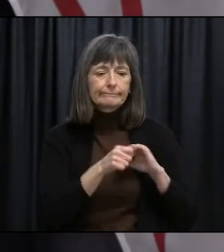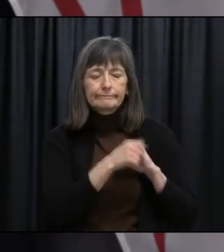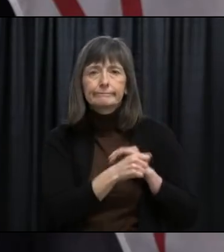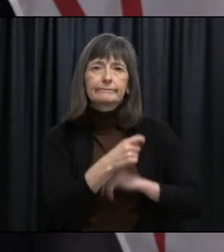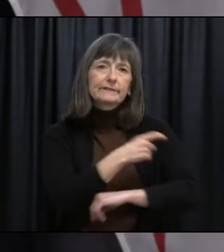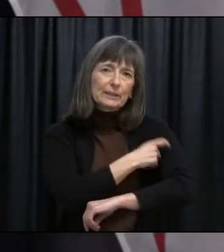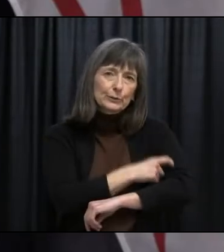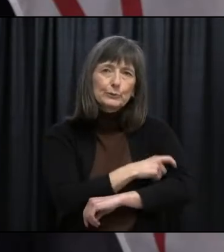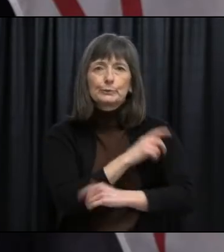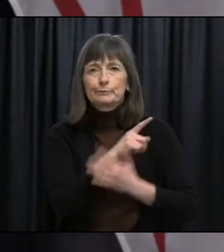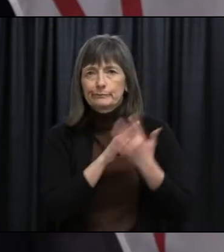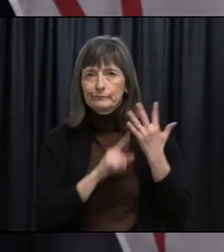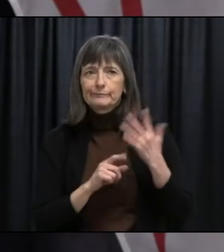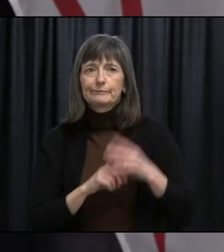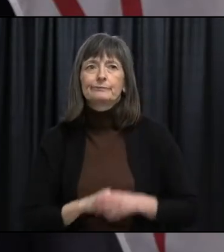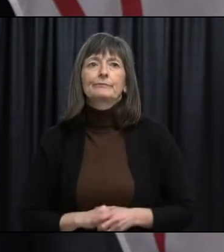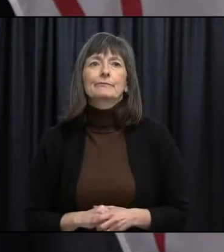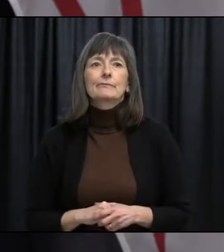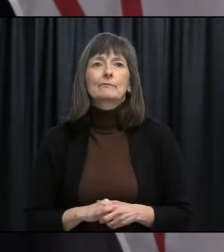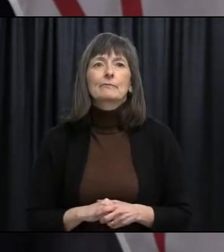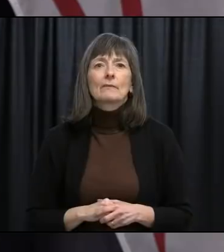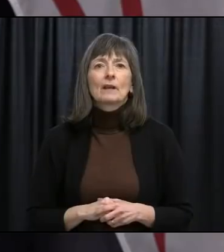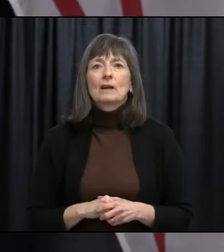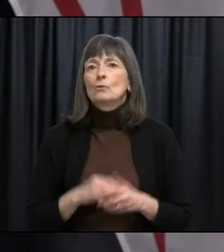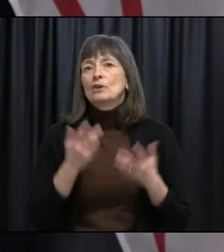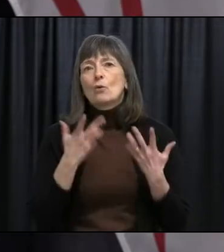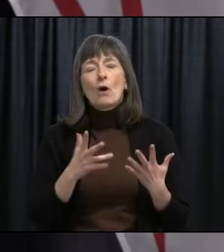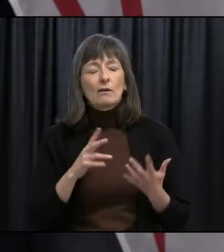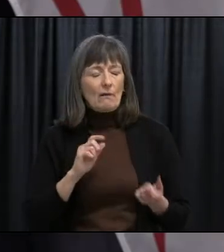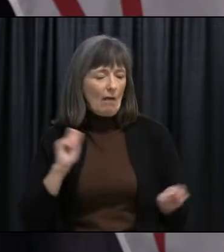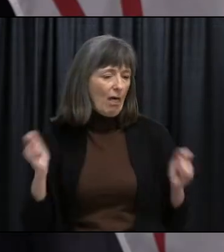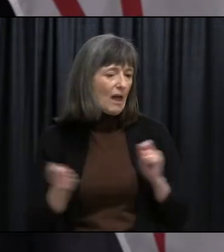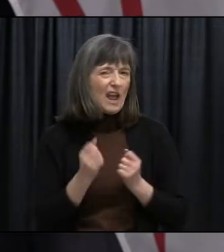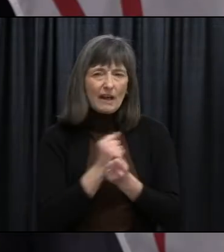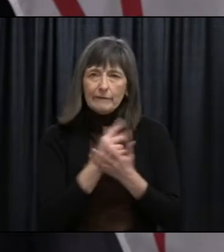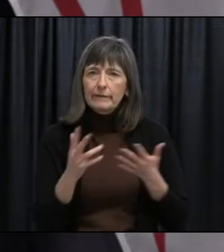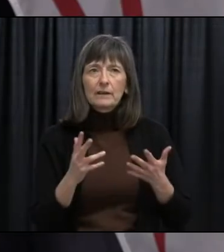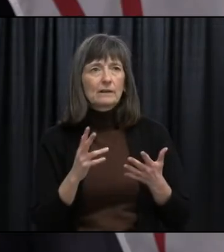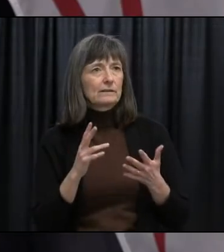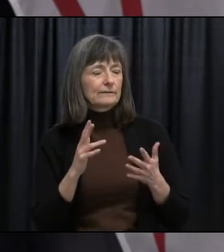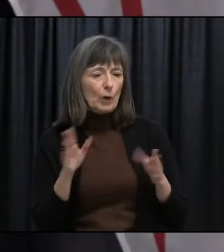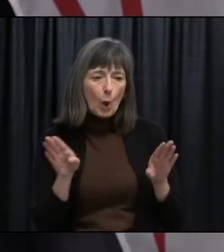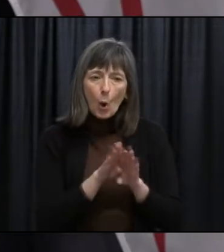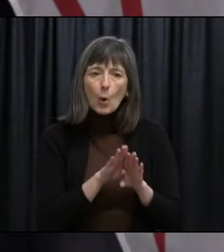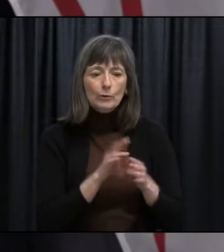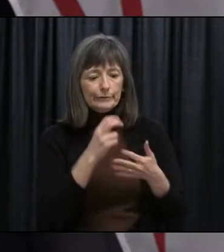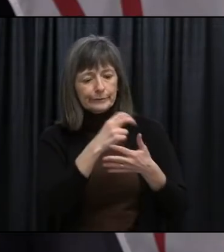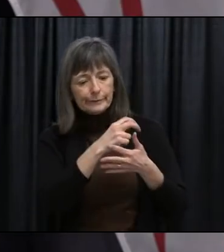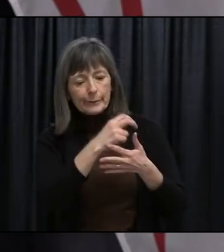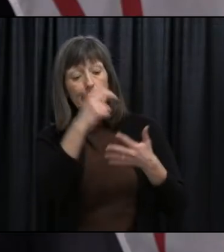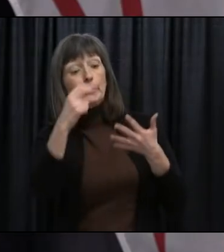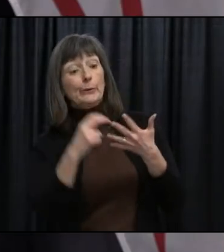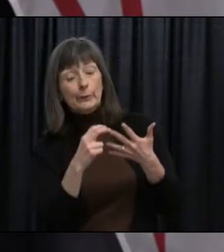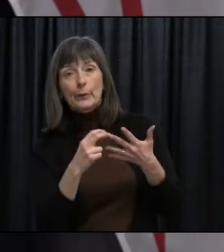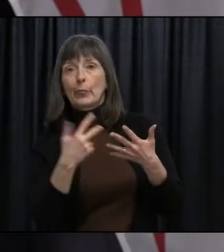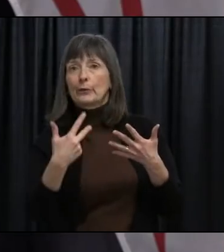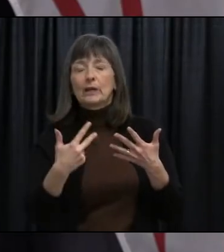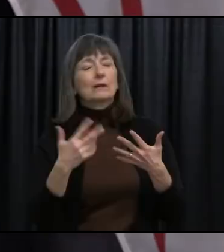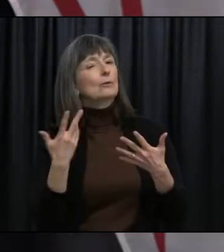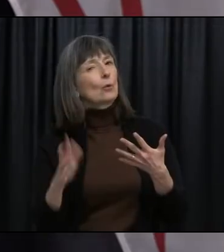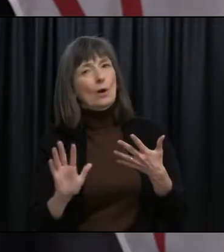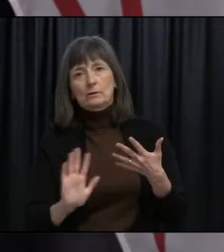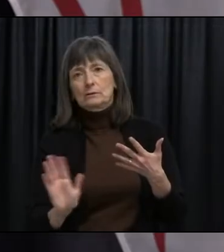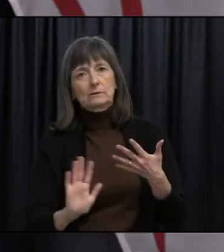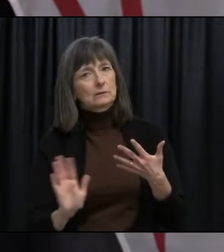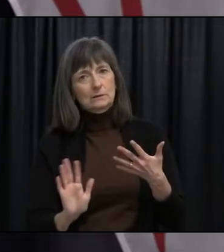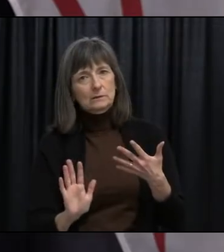to overhaul everything and say, we go from level 5 to level 3. We